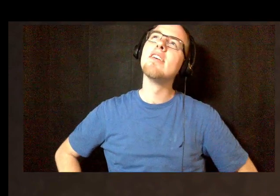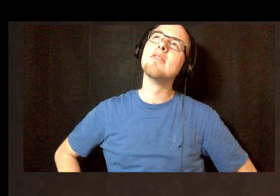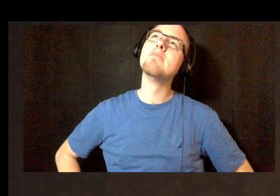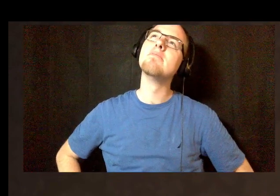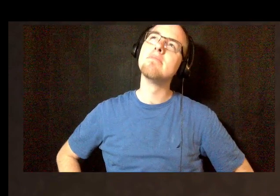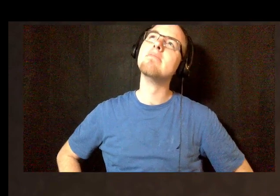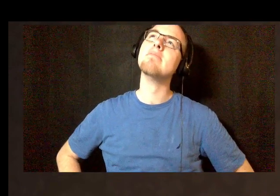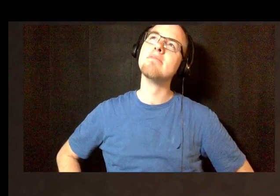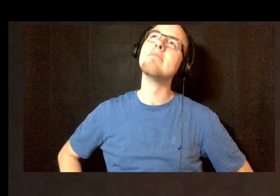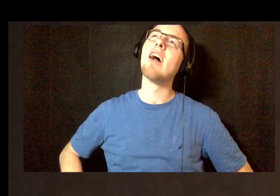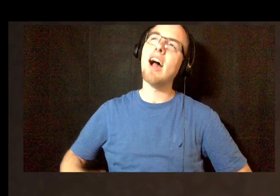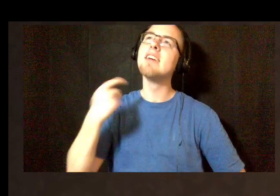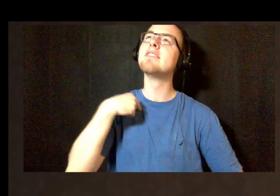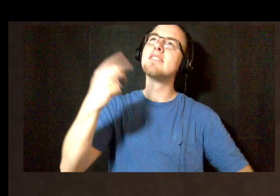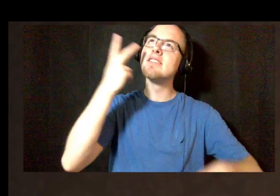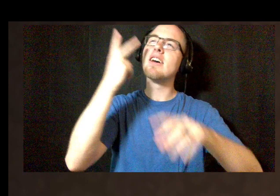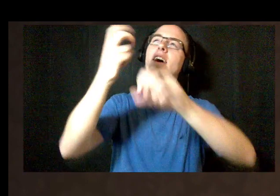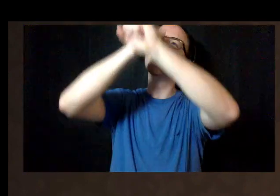I saw Morgan in my head.